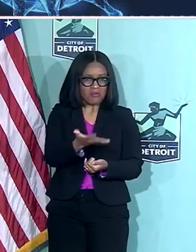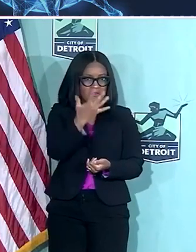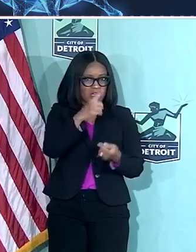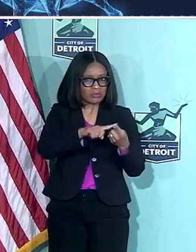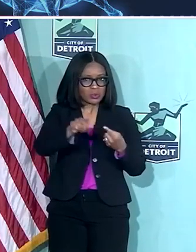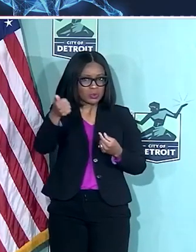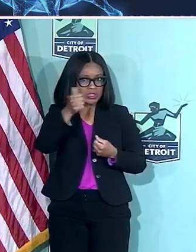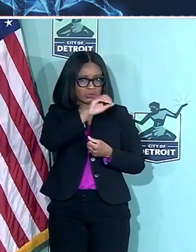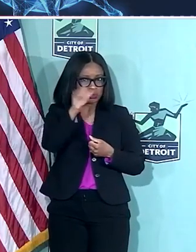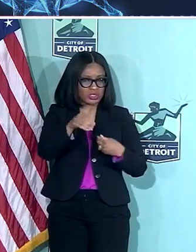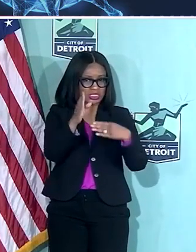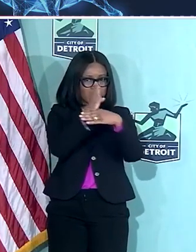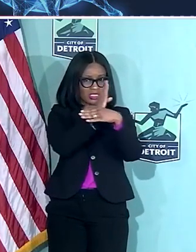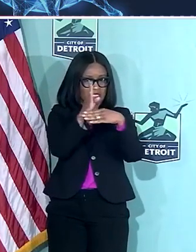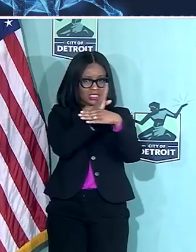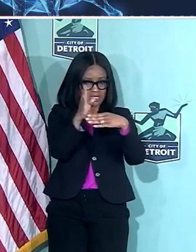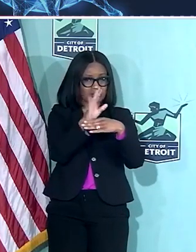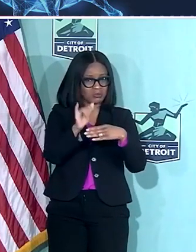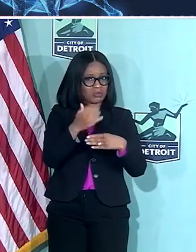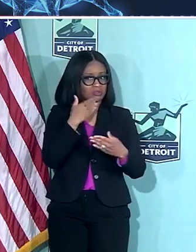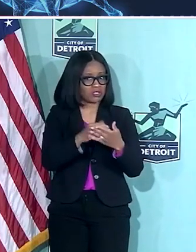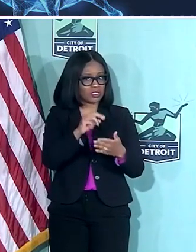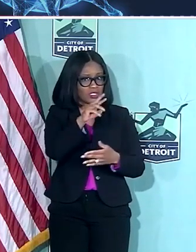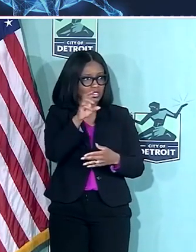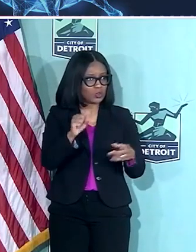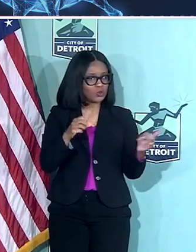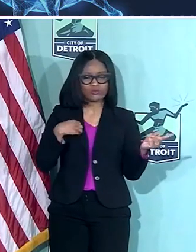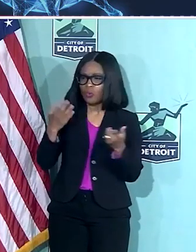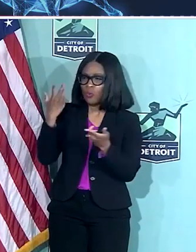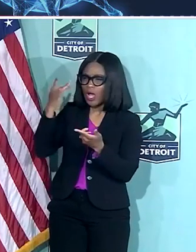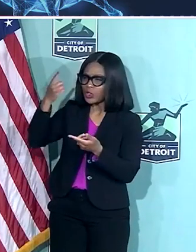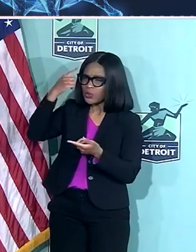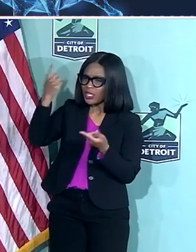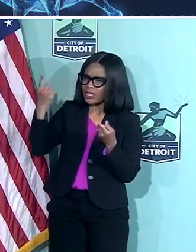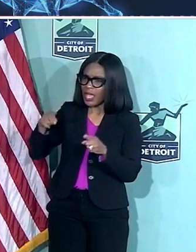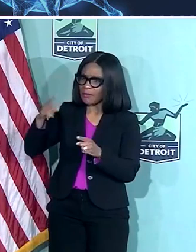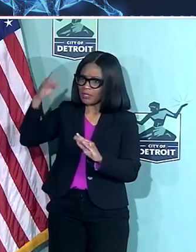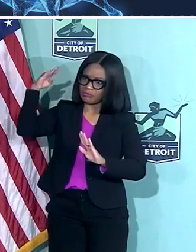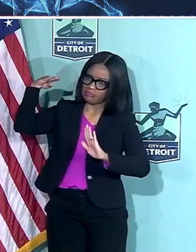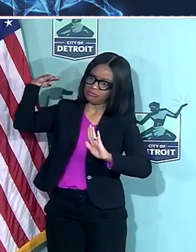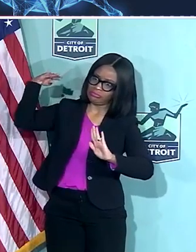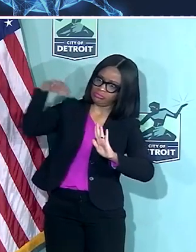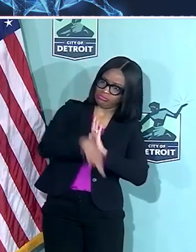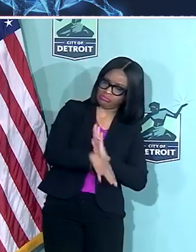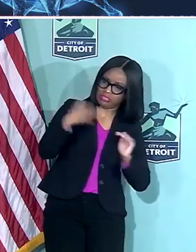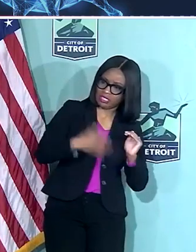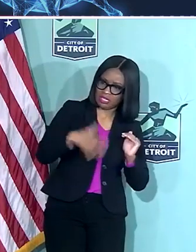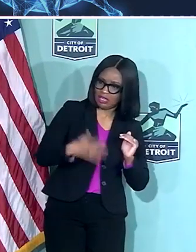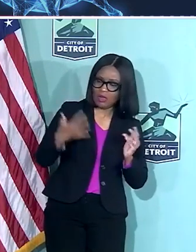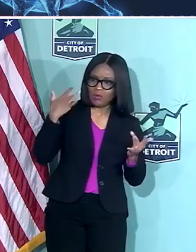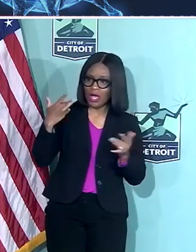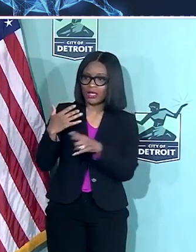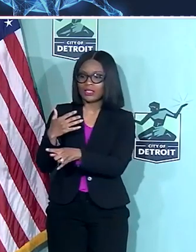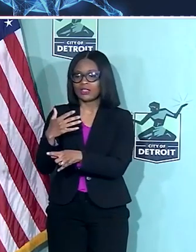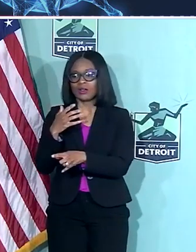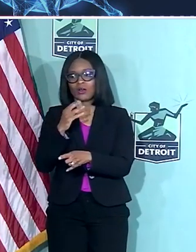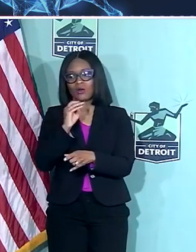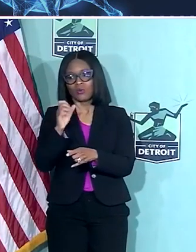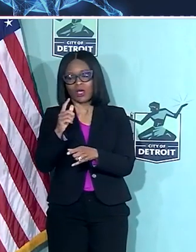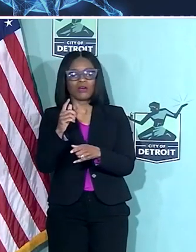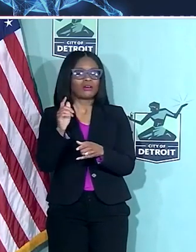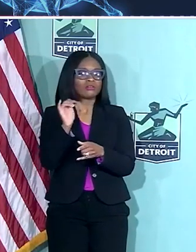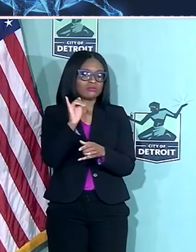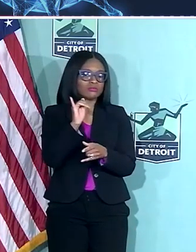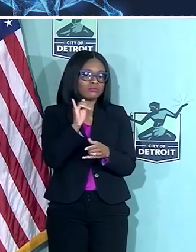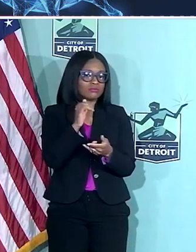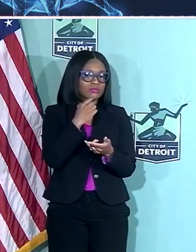really encouraging. And what do you attribute that drop in? That's a pretty significant reduction. I think for a variety of different reasons. I think